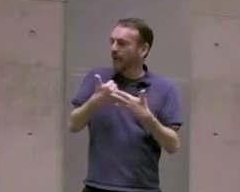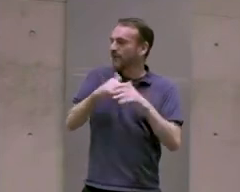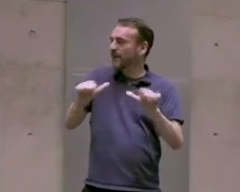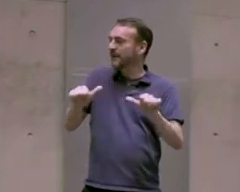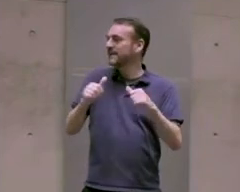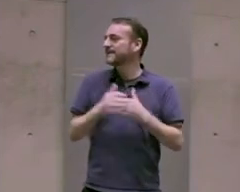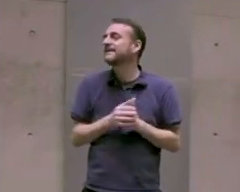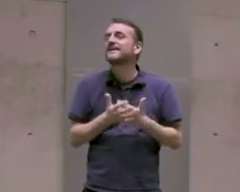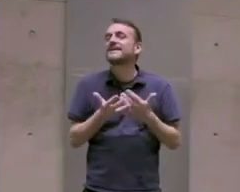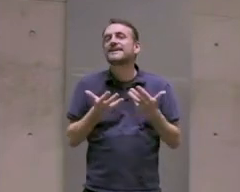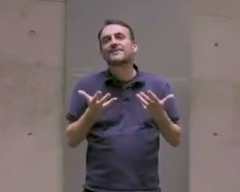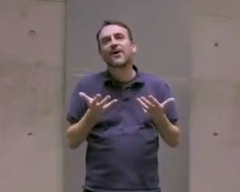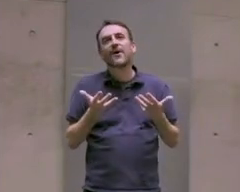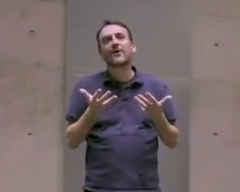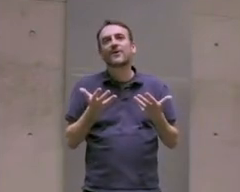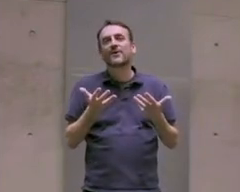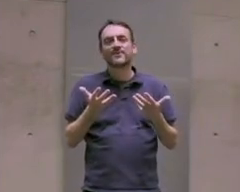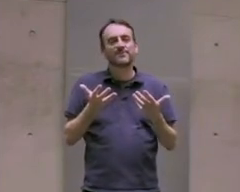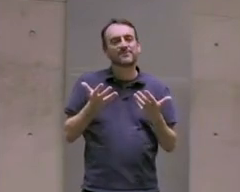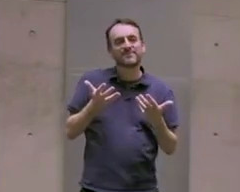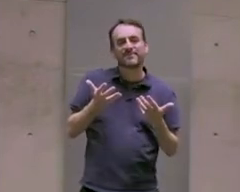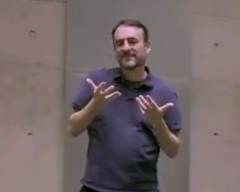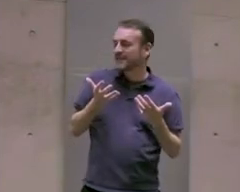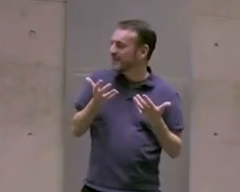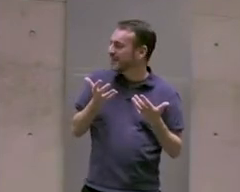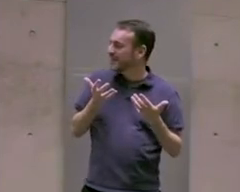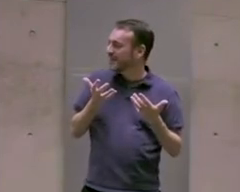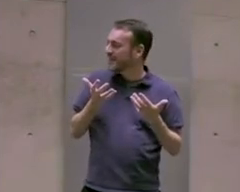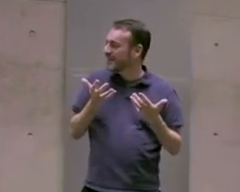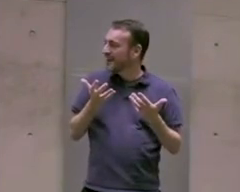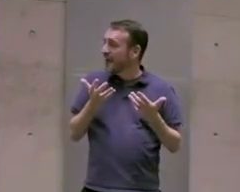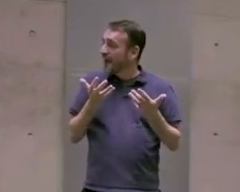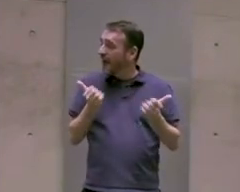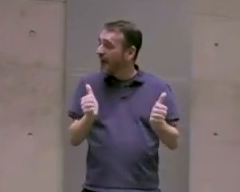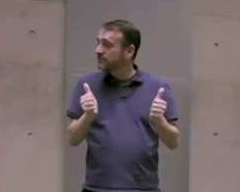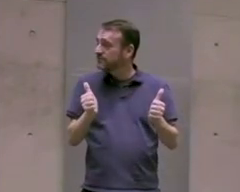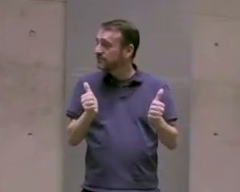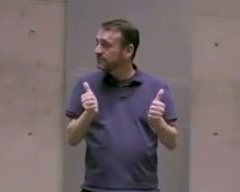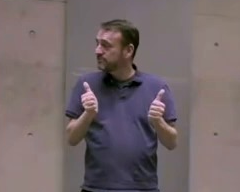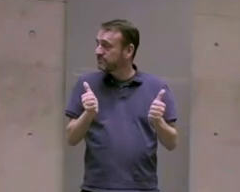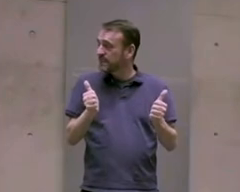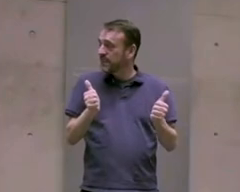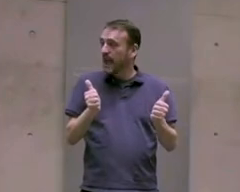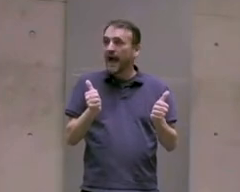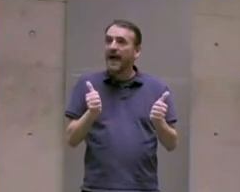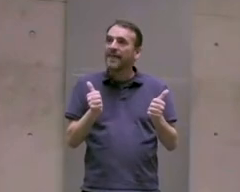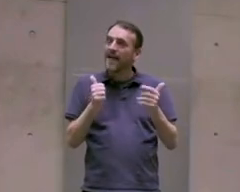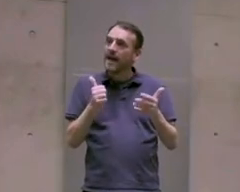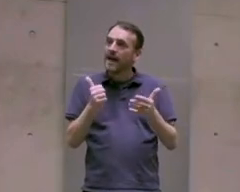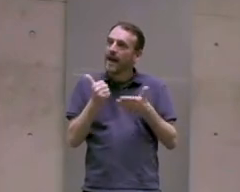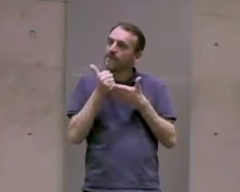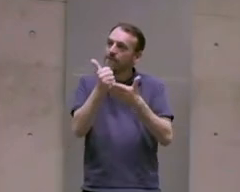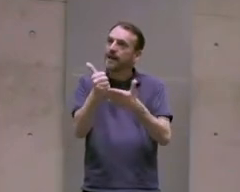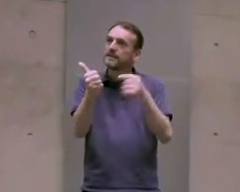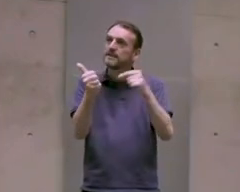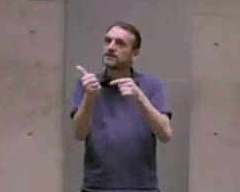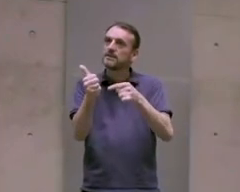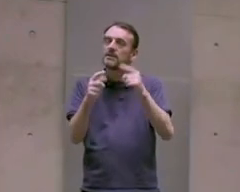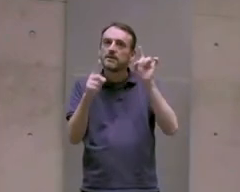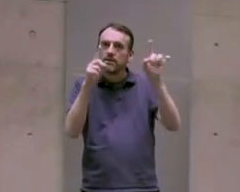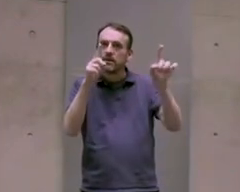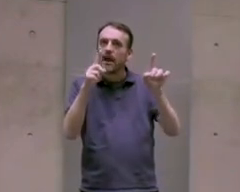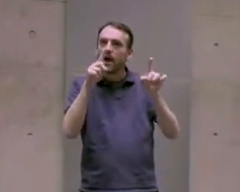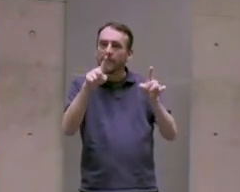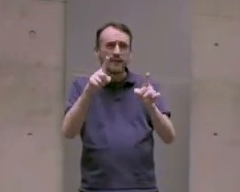Solid clone, which was, you know, maybe not the best kind of, a way to take that advice. But yeah, I've definitely tried to always find